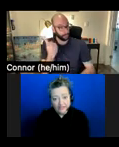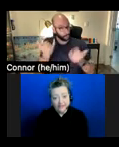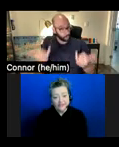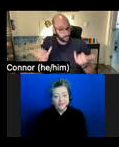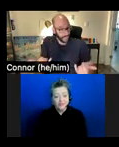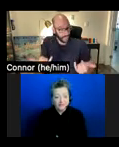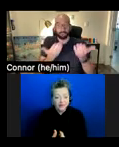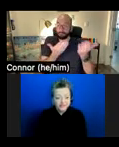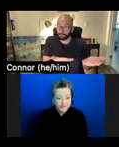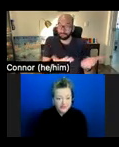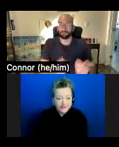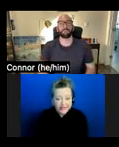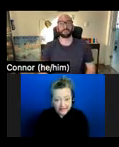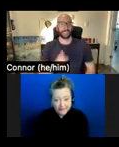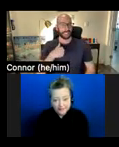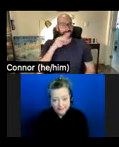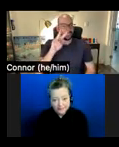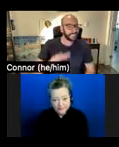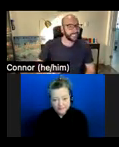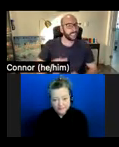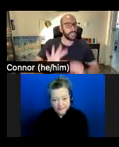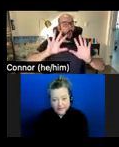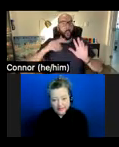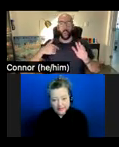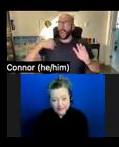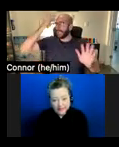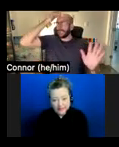It looks like there's a new response too today.